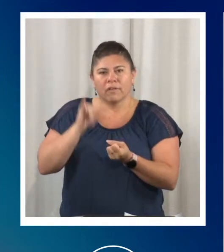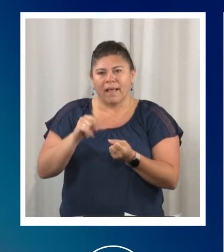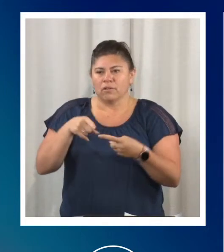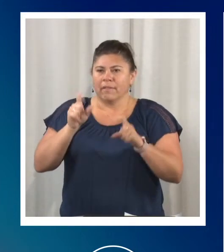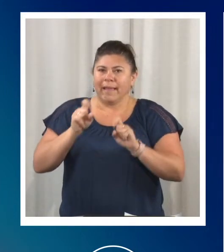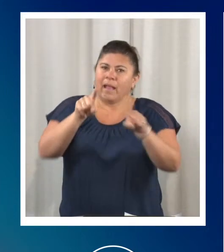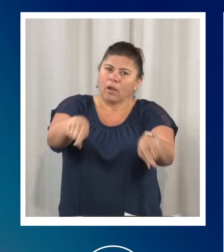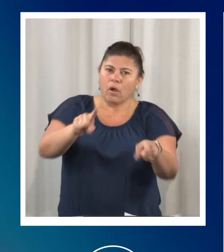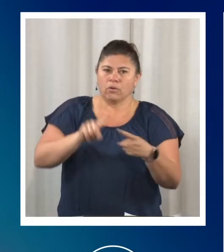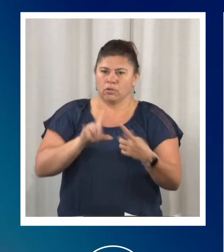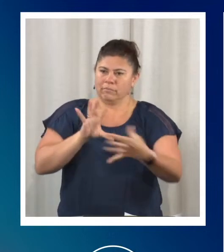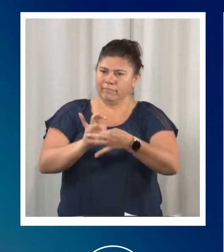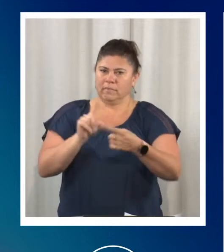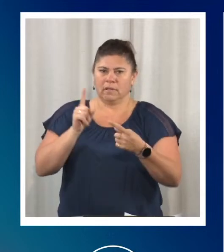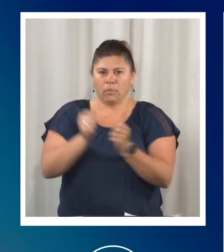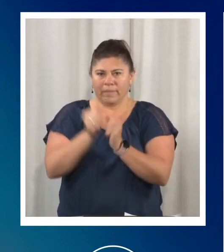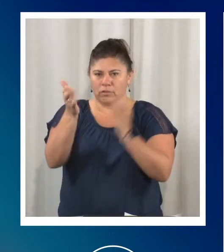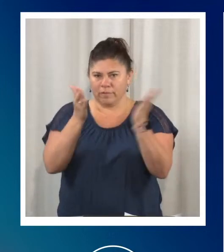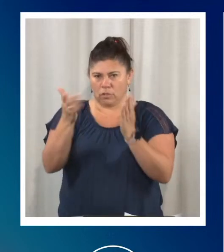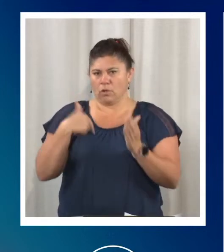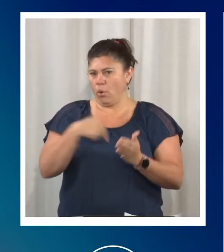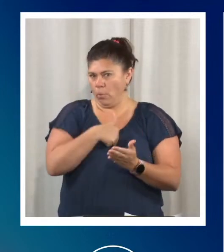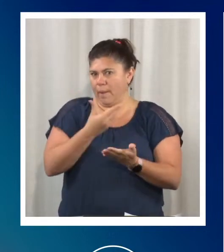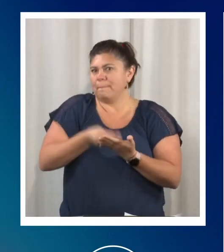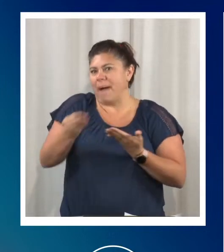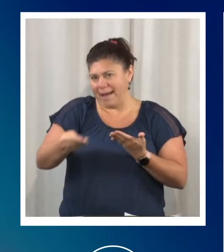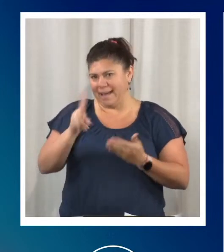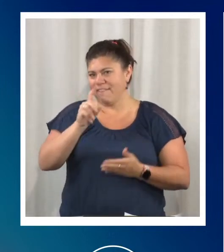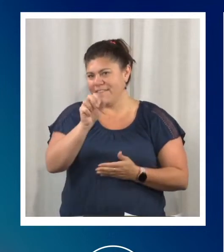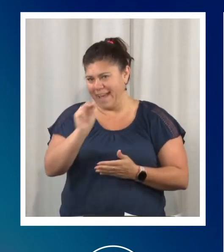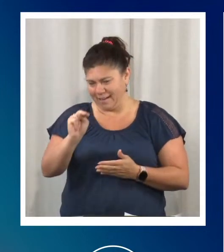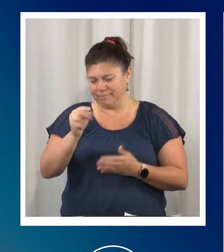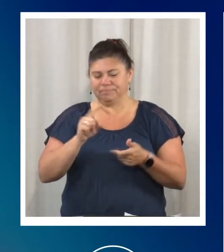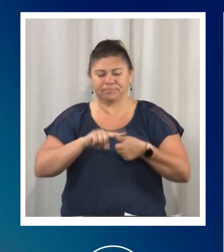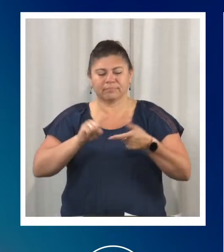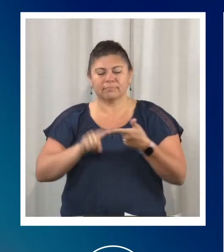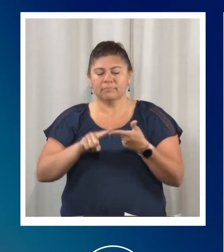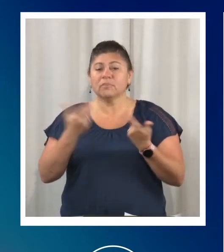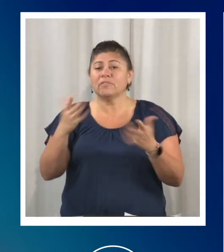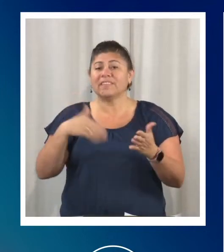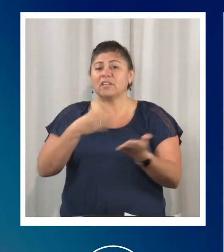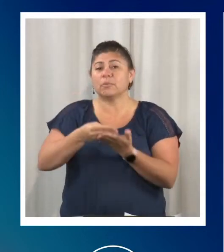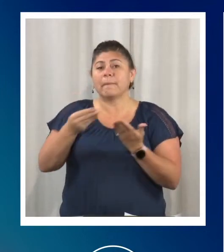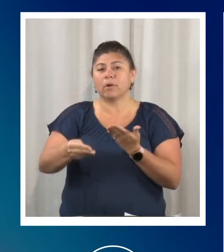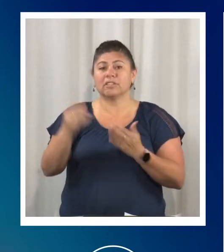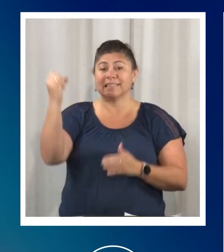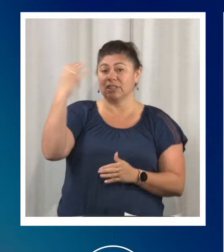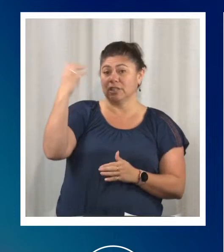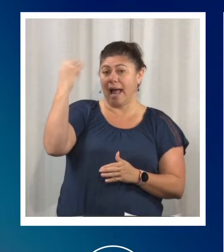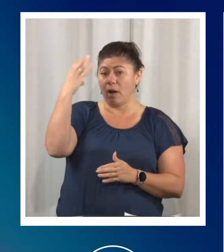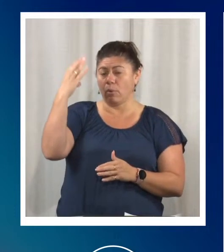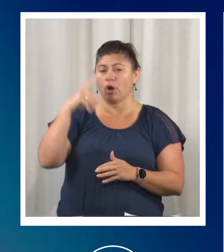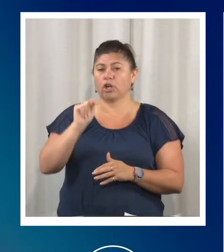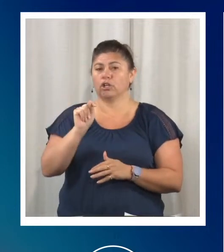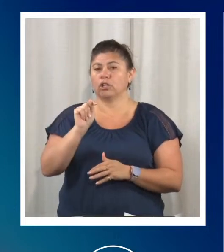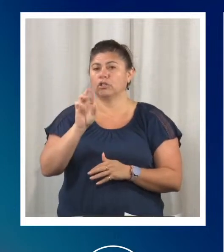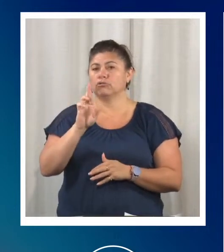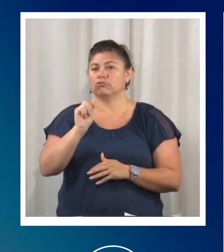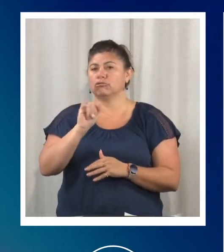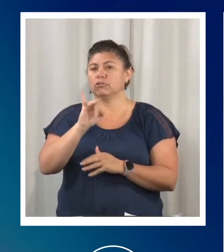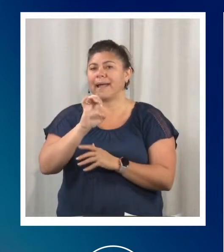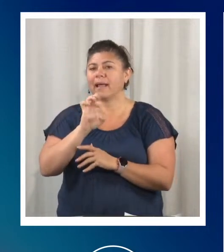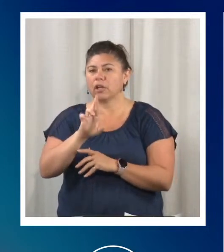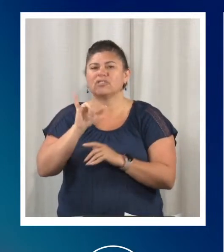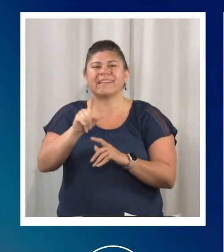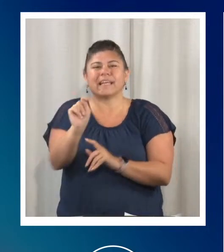them to services. So we're buying a van. We're also going to be, we have purchased a shower trailer, a restroom